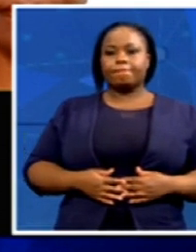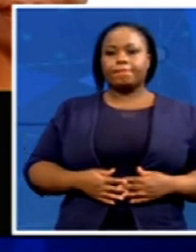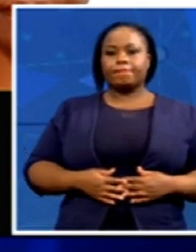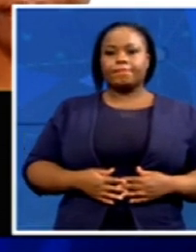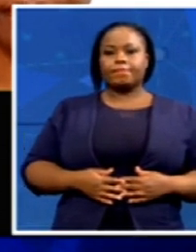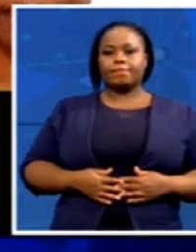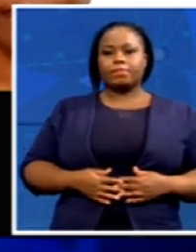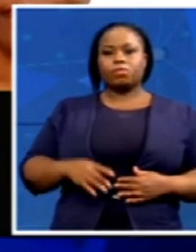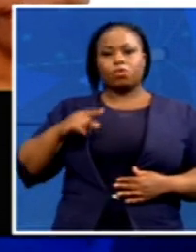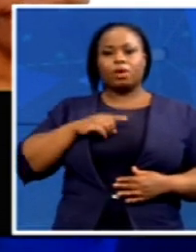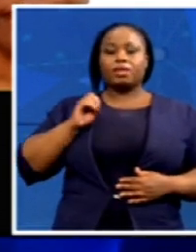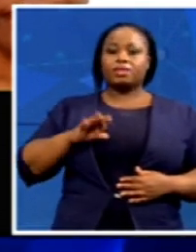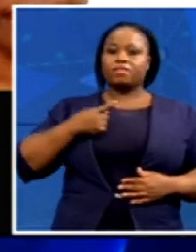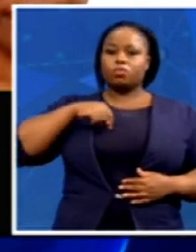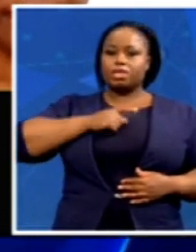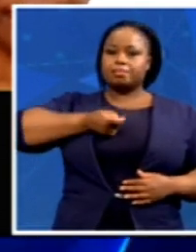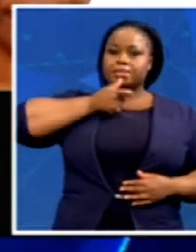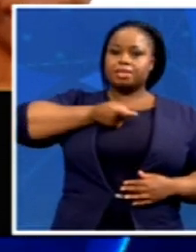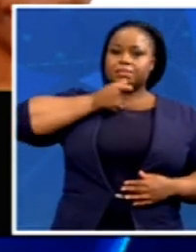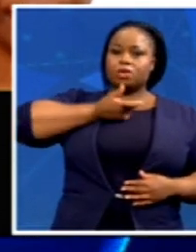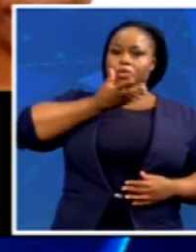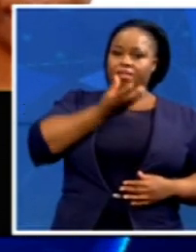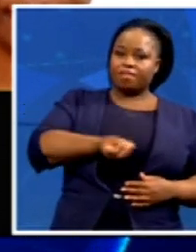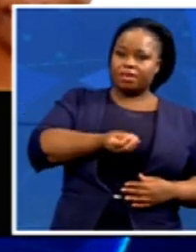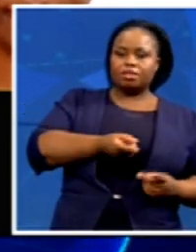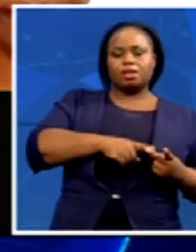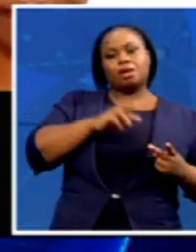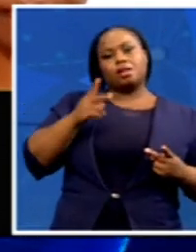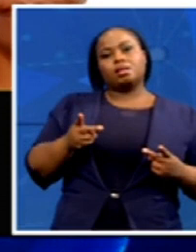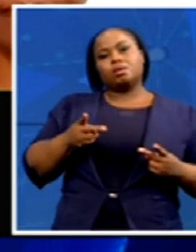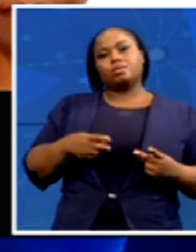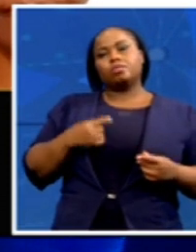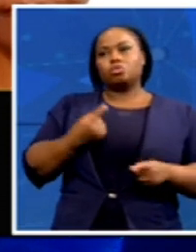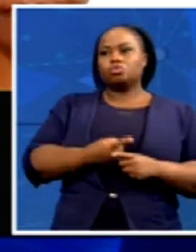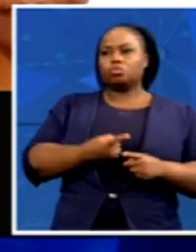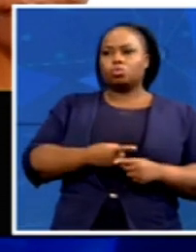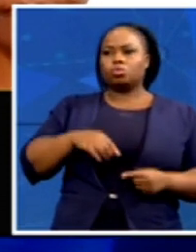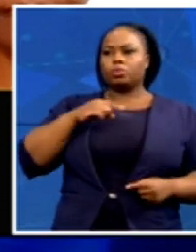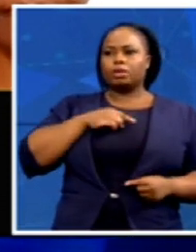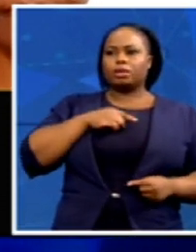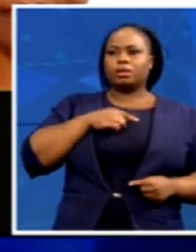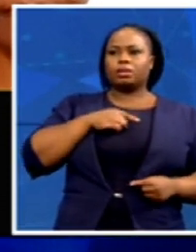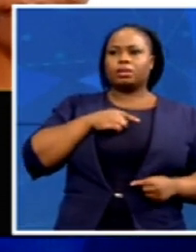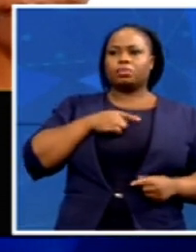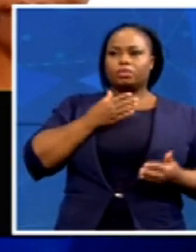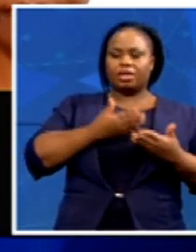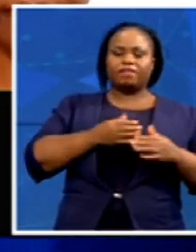things that we have at our disposition. We have the public health measures that we can rely on, backed by testing.